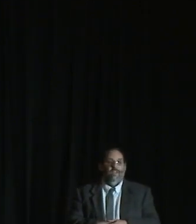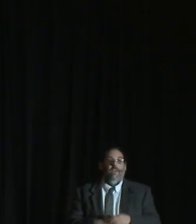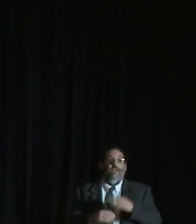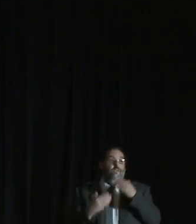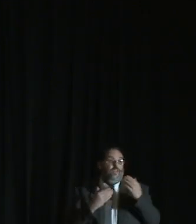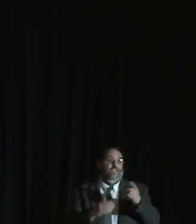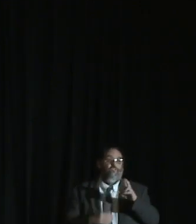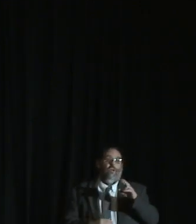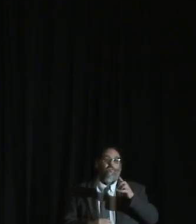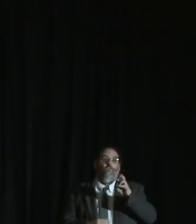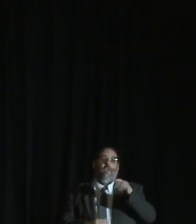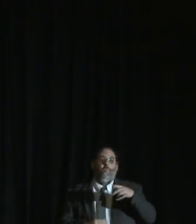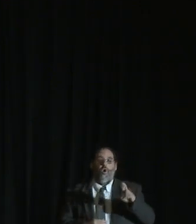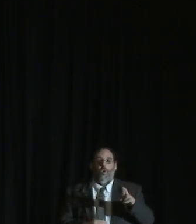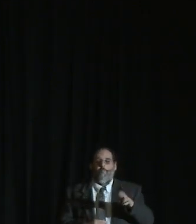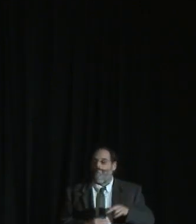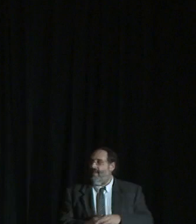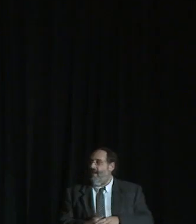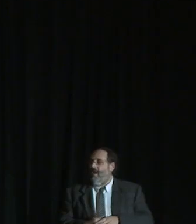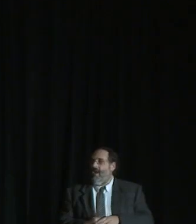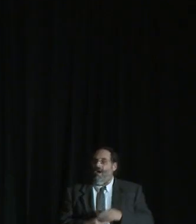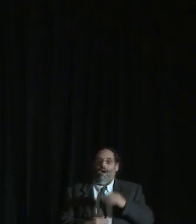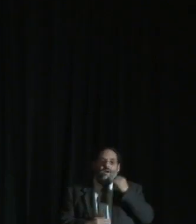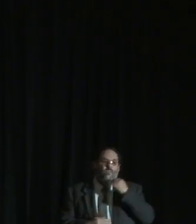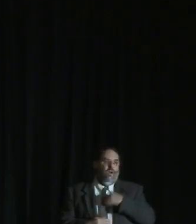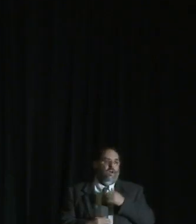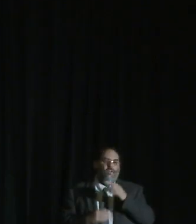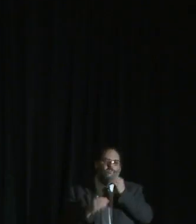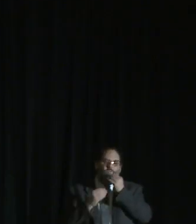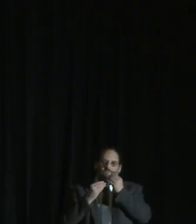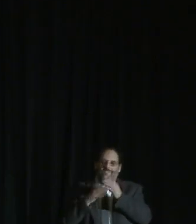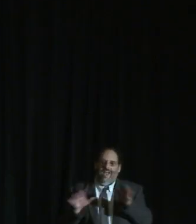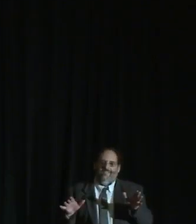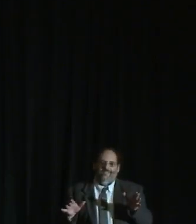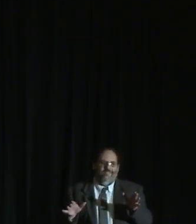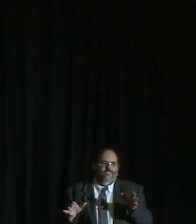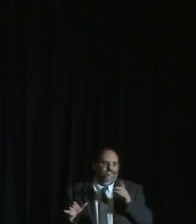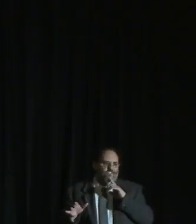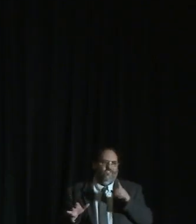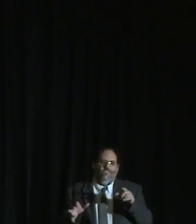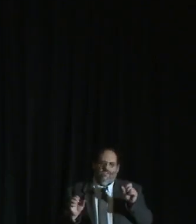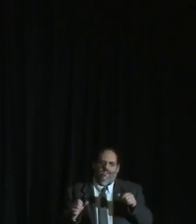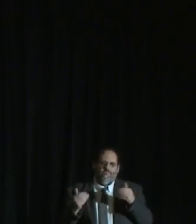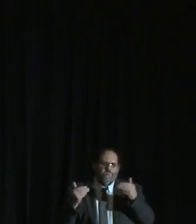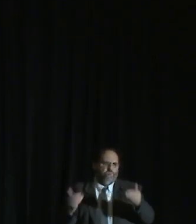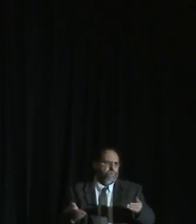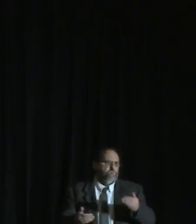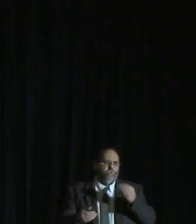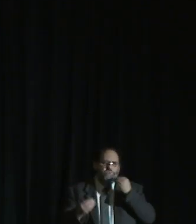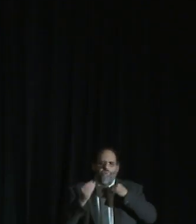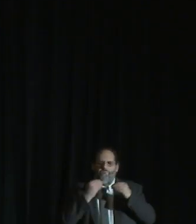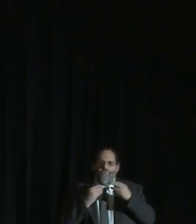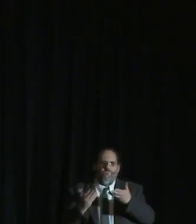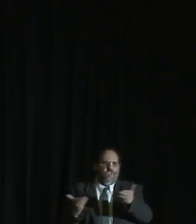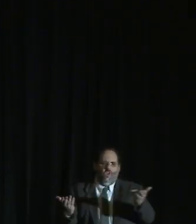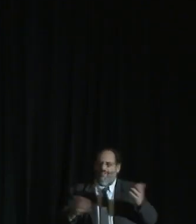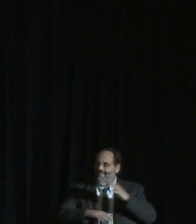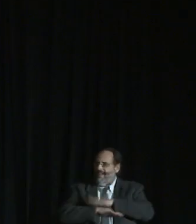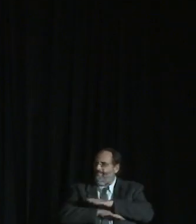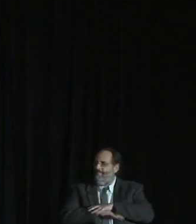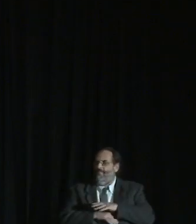Thank you, Dr. Draper. The food has been blessed, so certainly you can feel free to enjoy what's at your